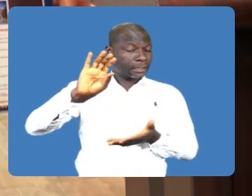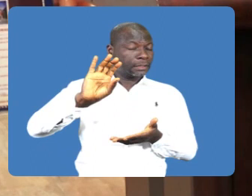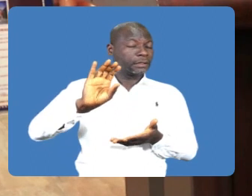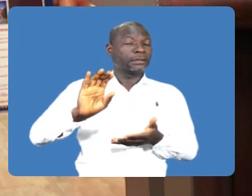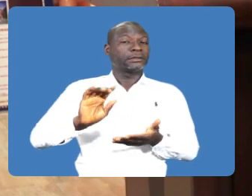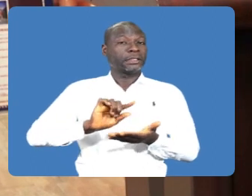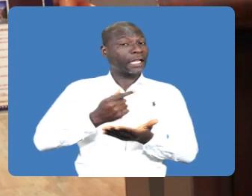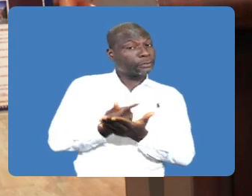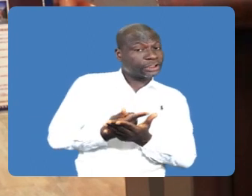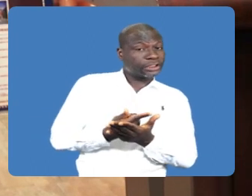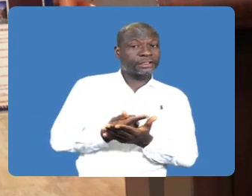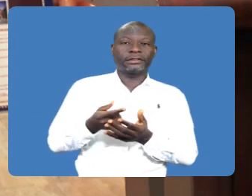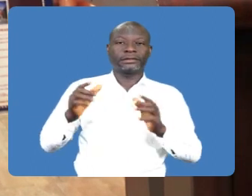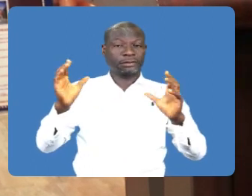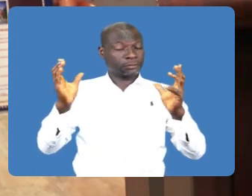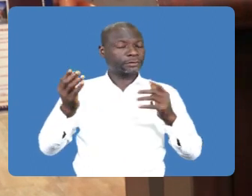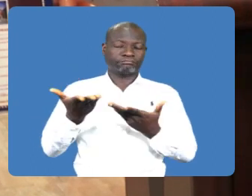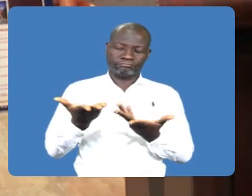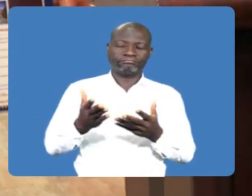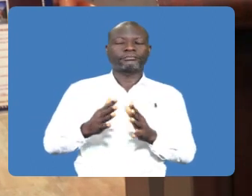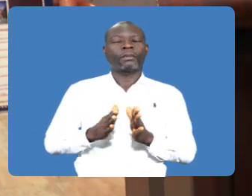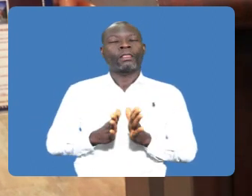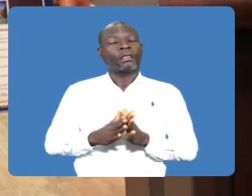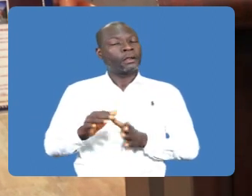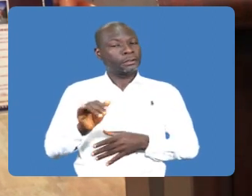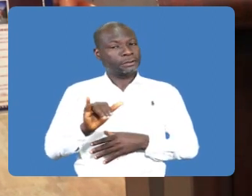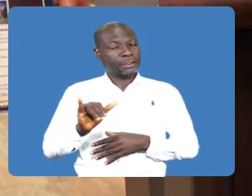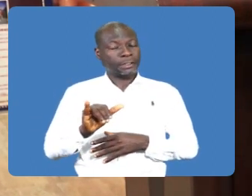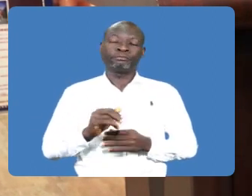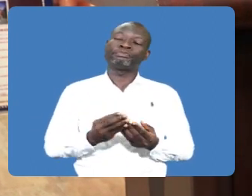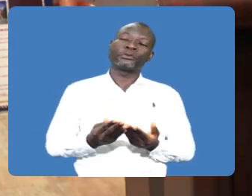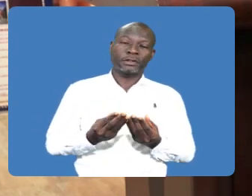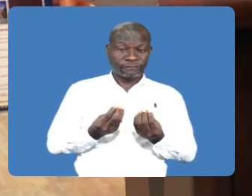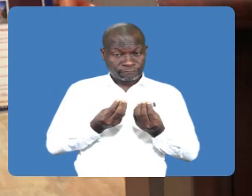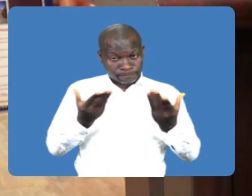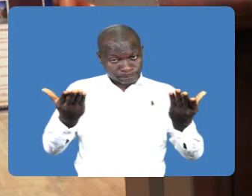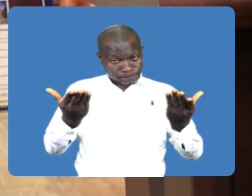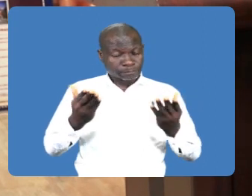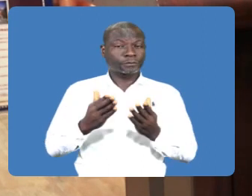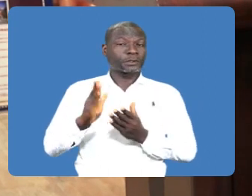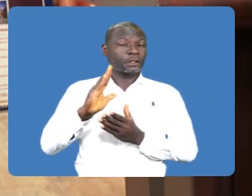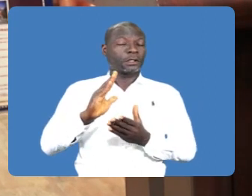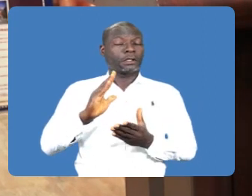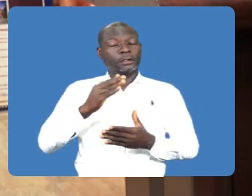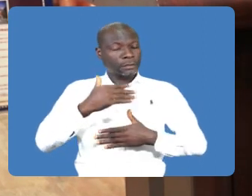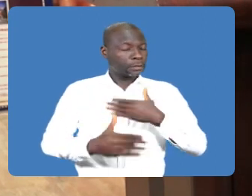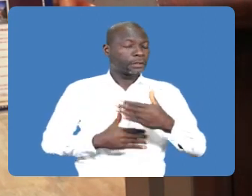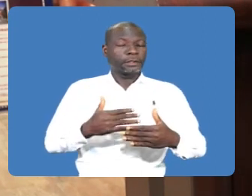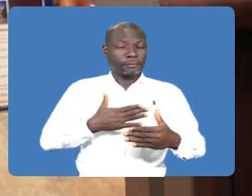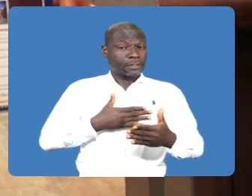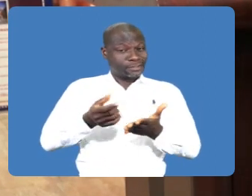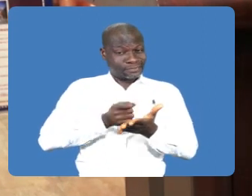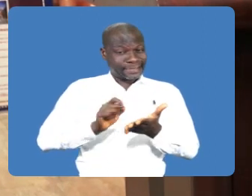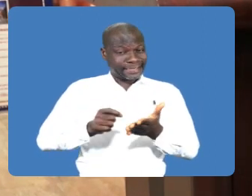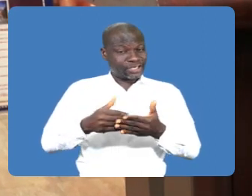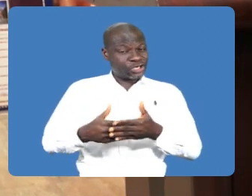graduation ceremony, no, and a basso. Saranso, and I'm a catcher, I'll say, when you go for Adam, my